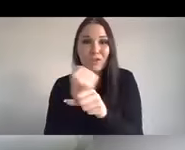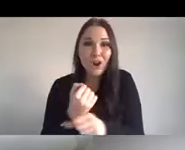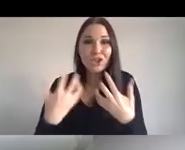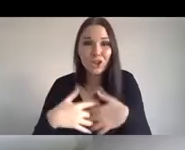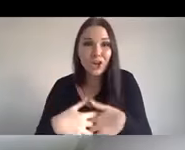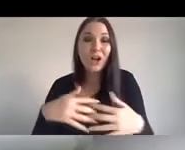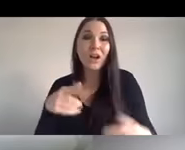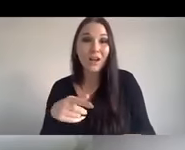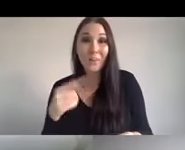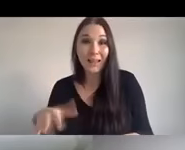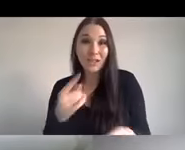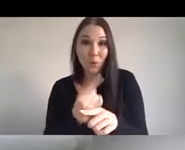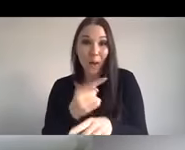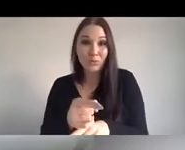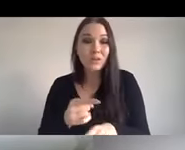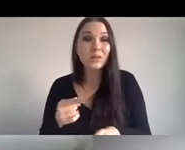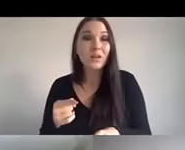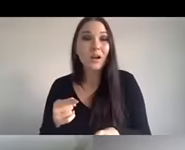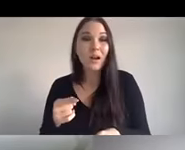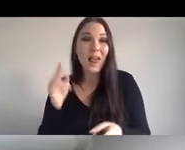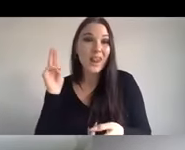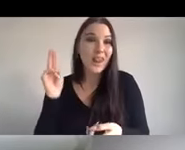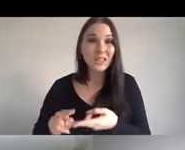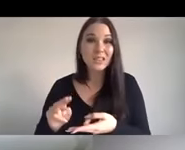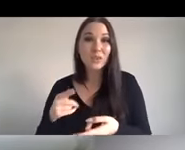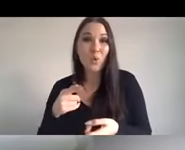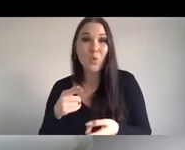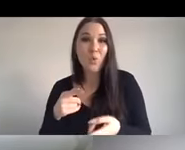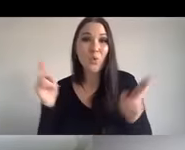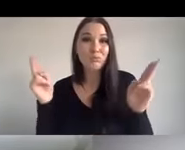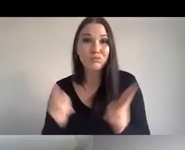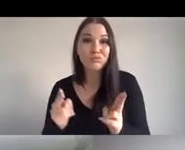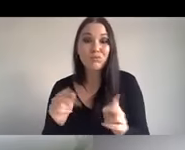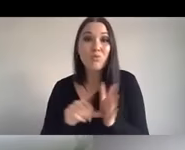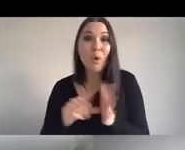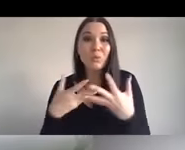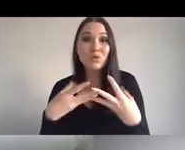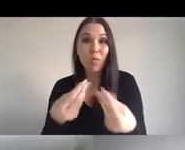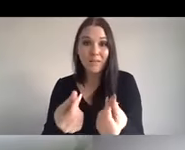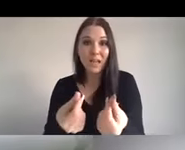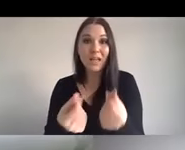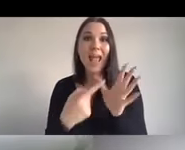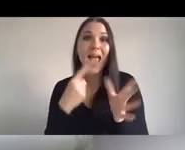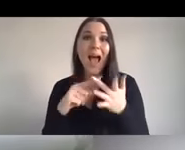about, but a little bit less on just like the creative problem solving at the AI